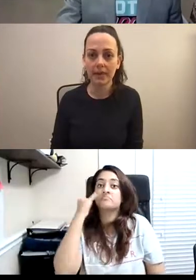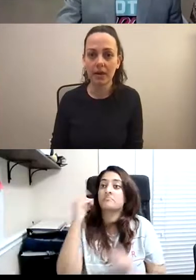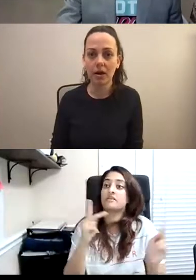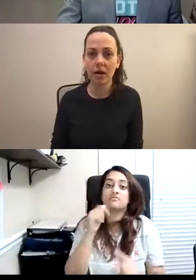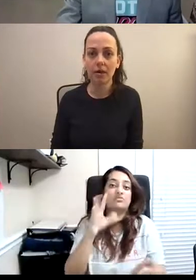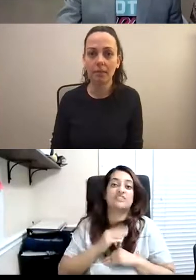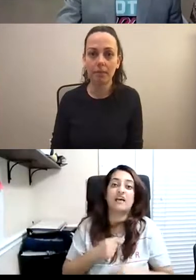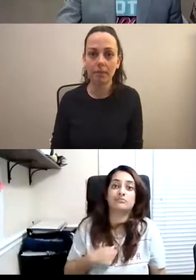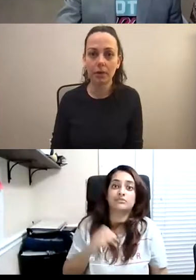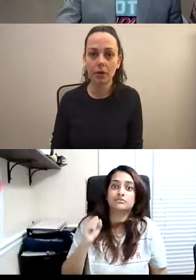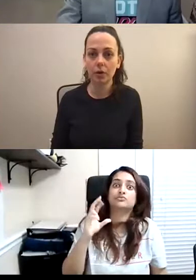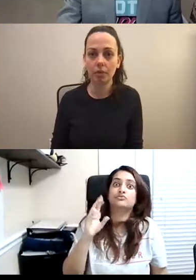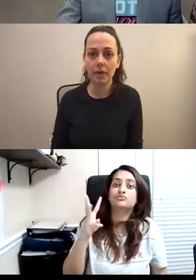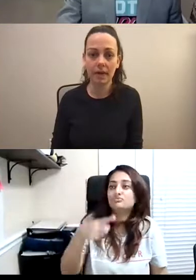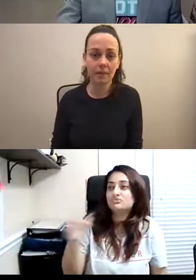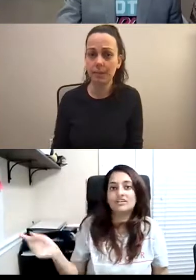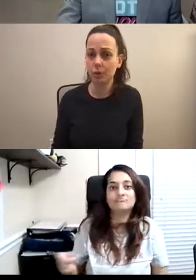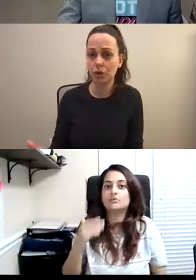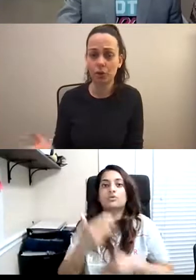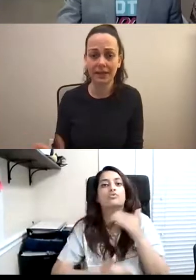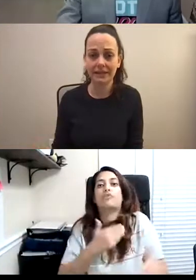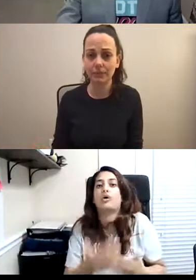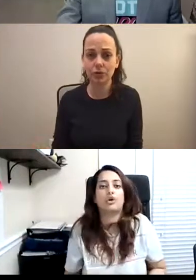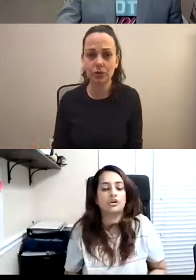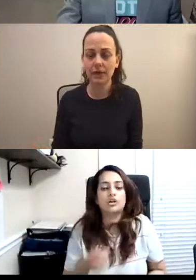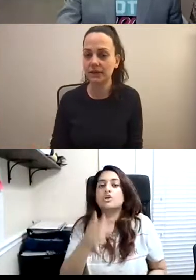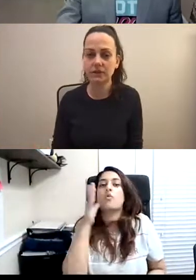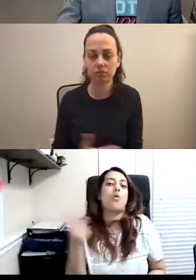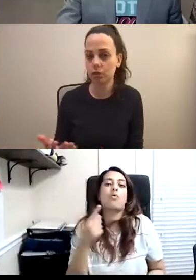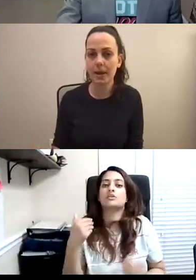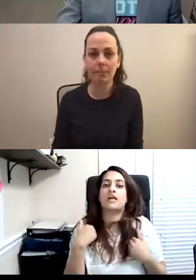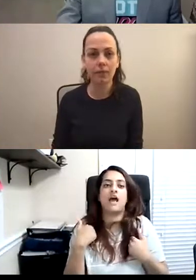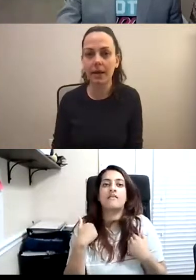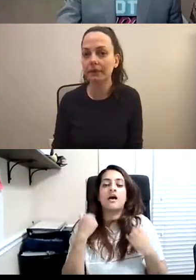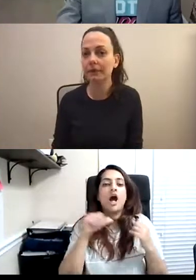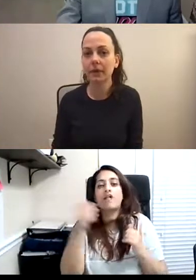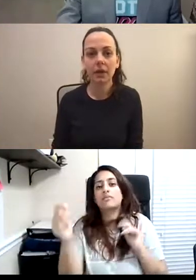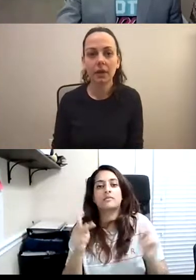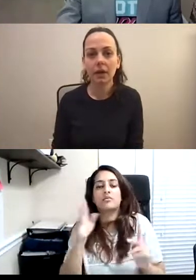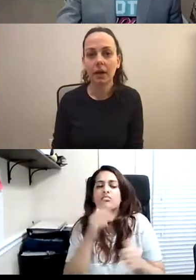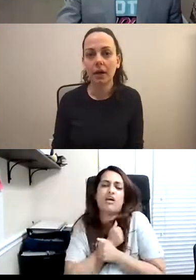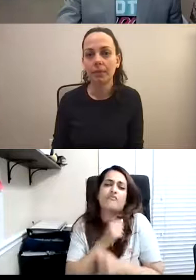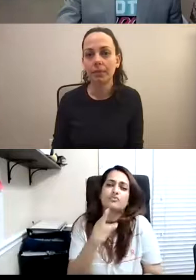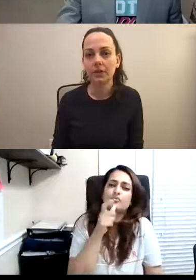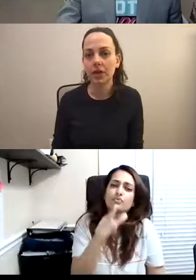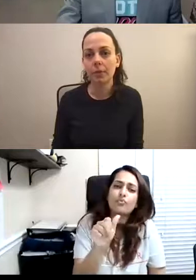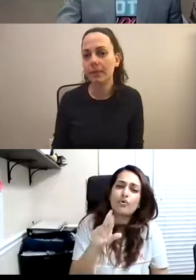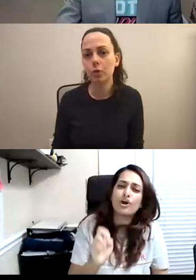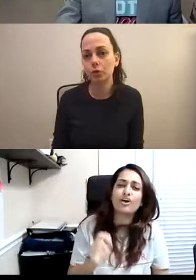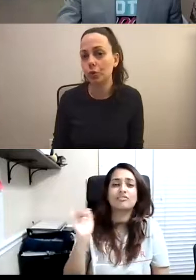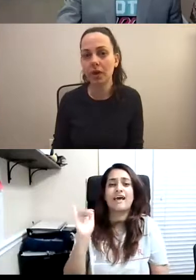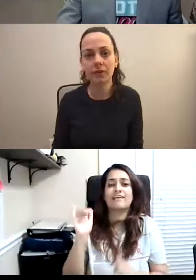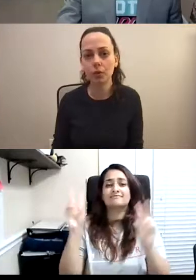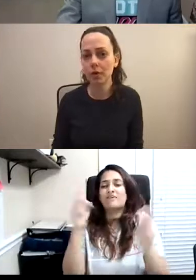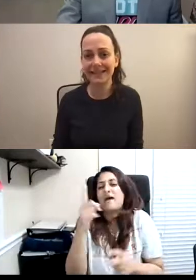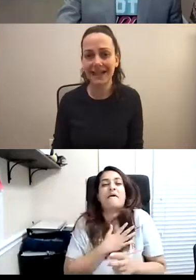the way they are, and if people don't accept you, that's too bad, move on. There's other people who